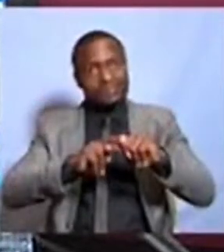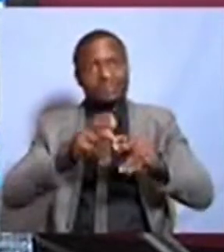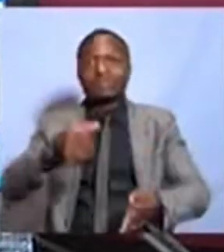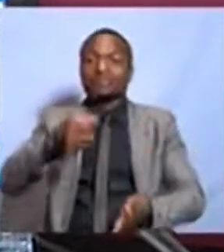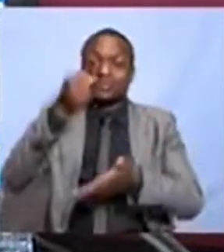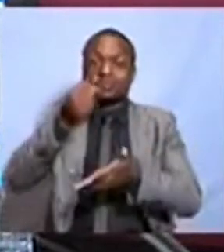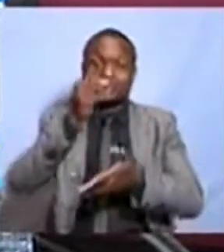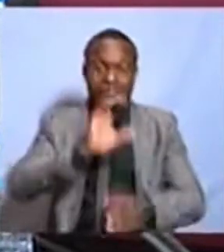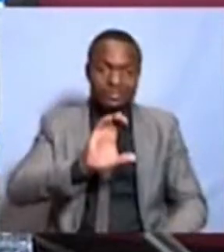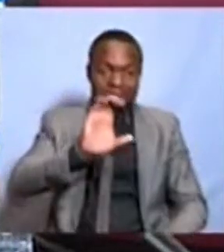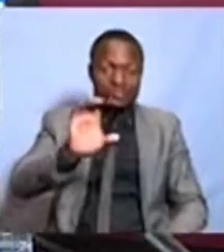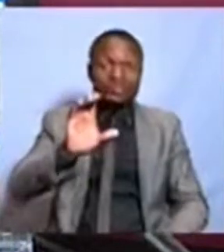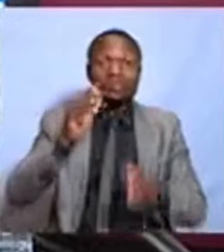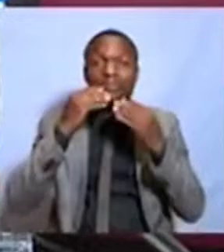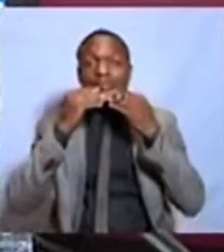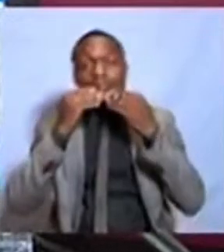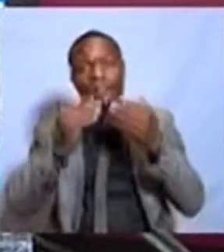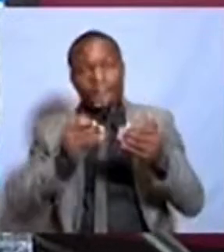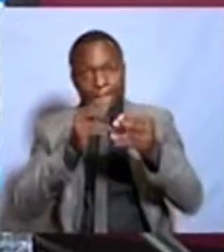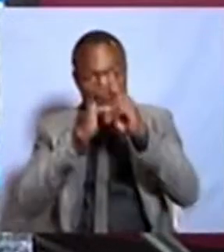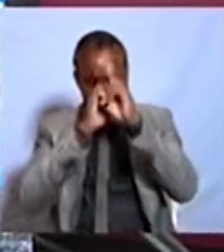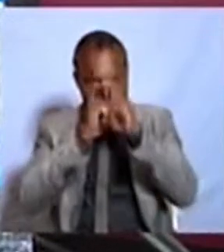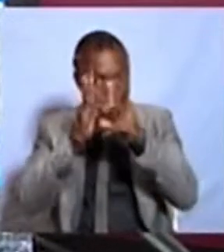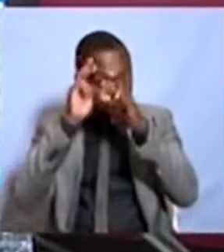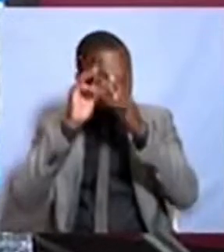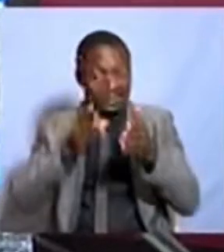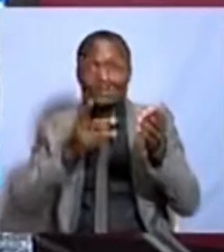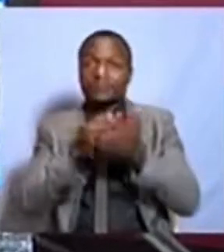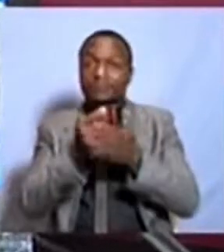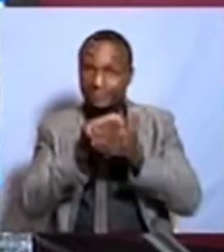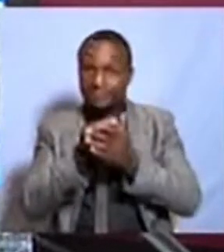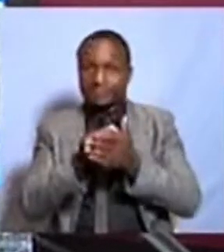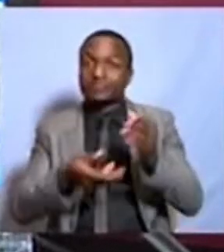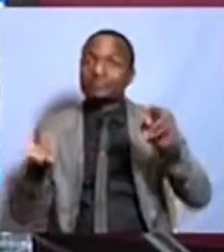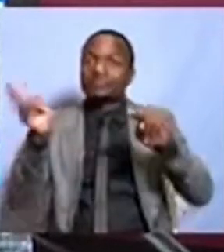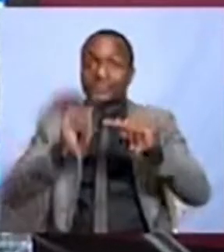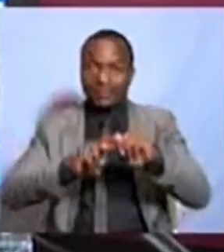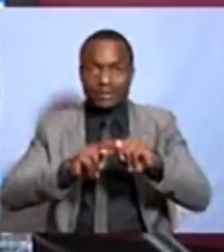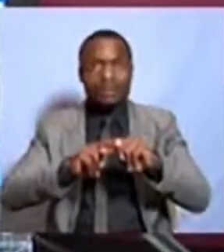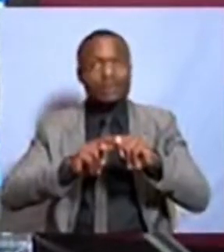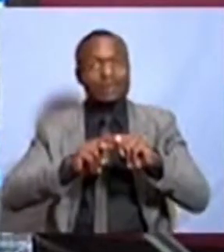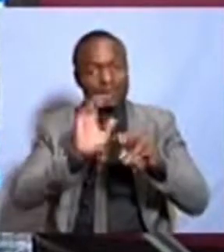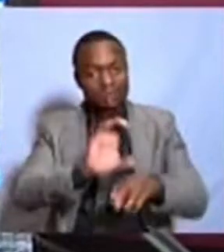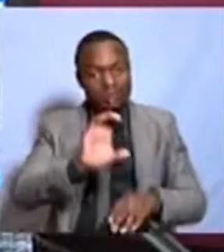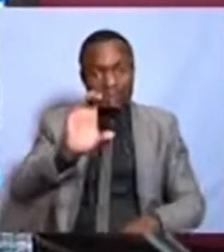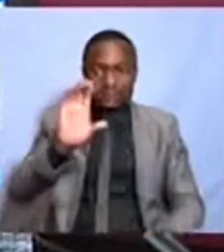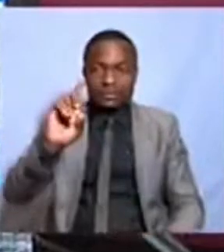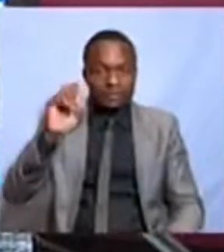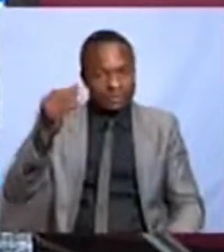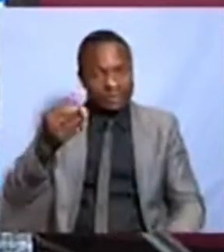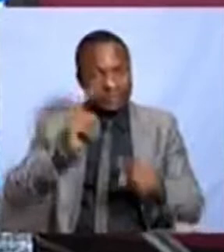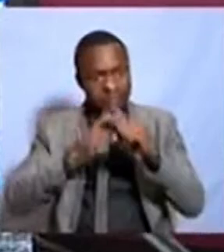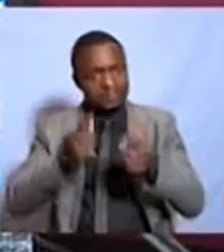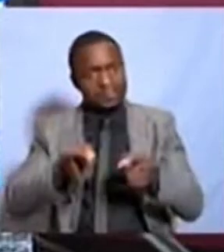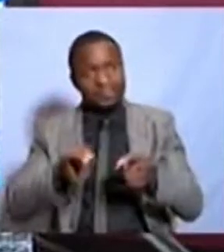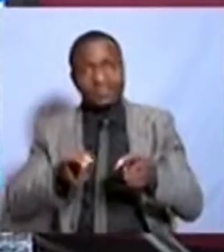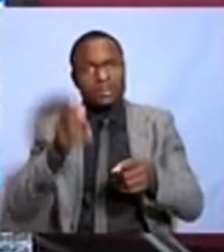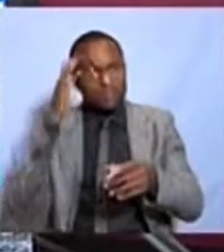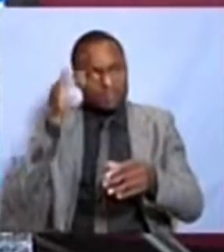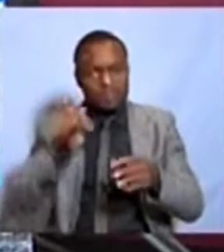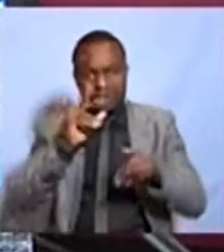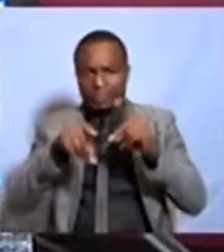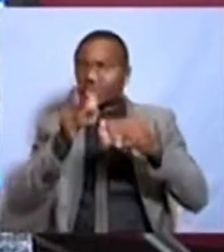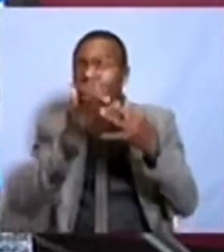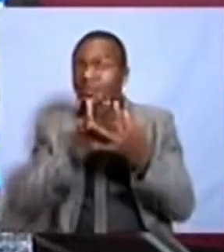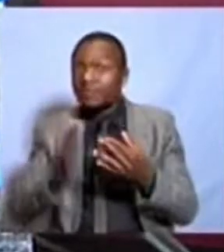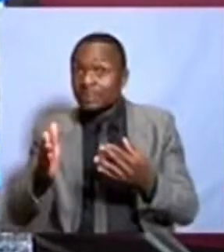budget allocation. We thank you to the Ministry of Finance that they have increased allocation to CDF. But we need to go back. Why are people sharing out? This is